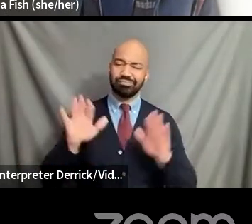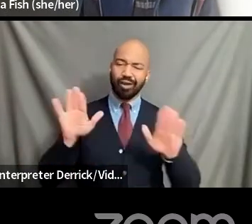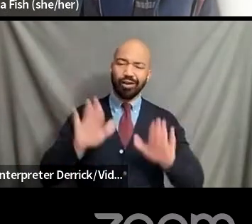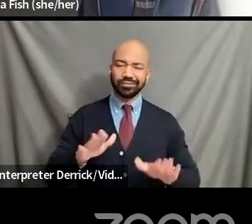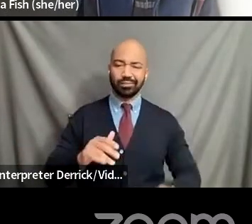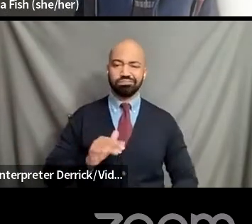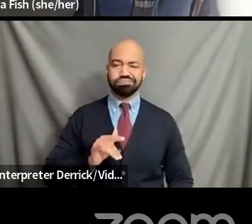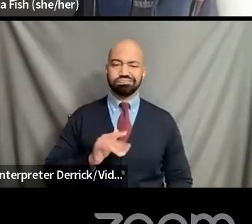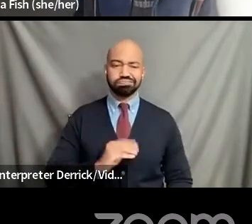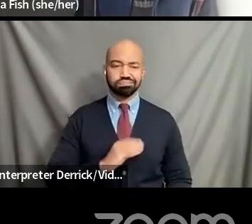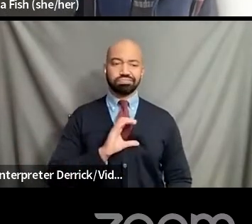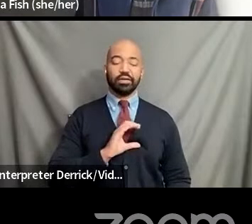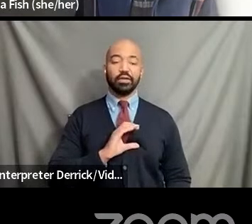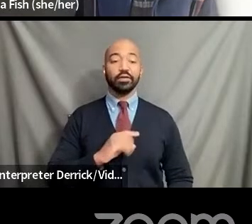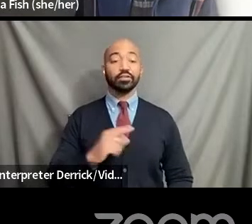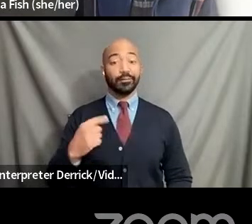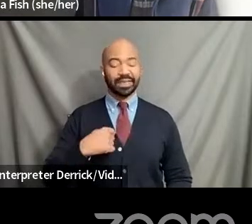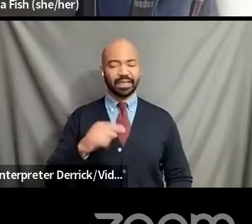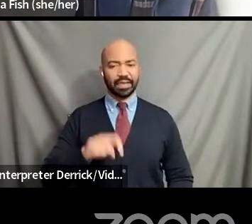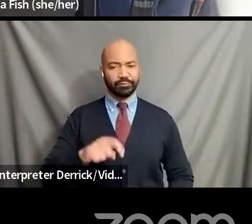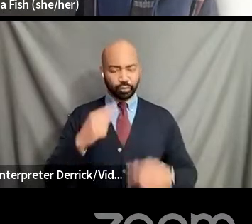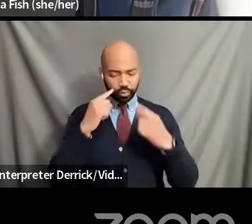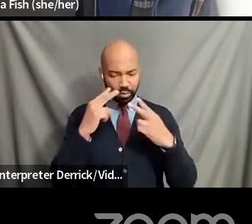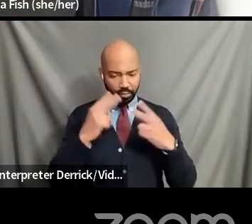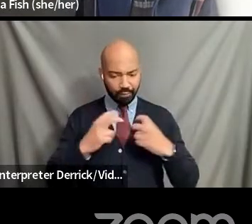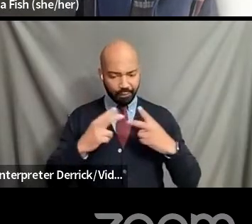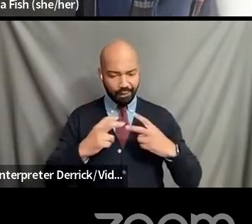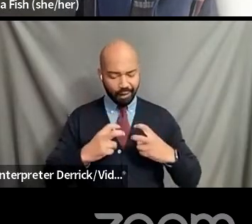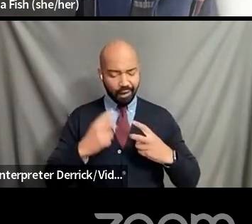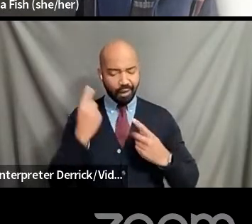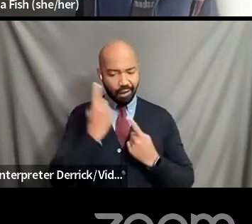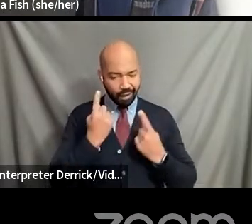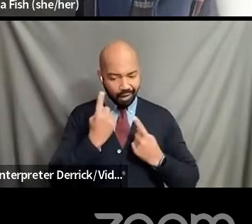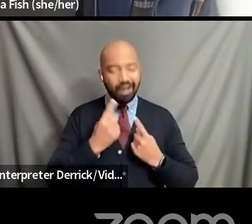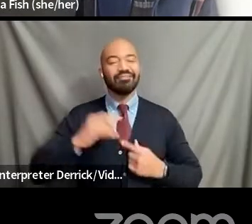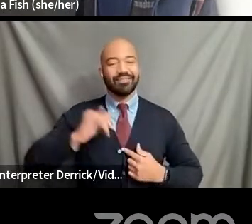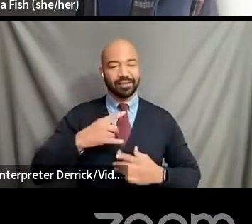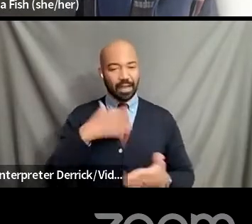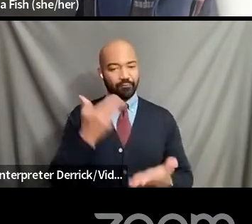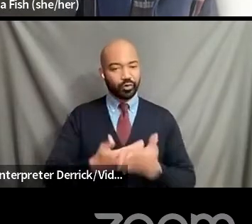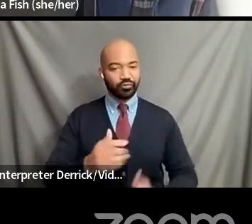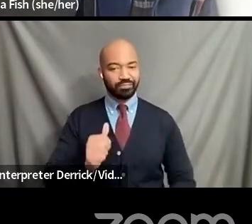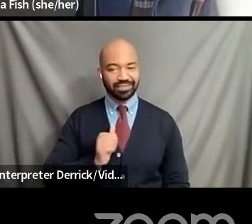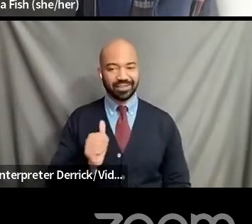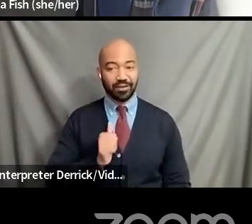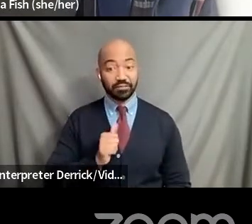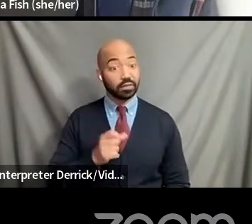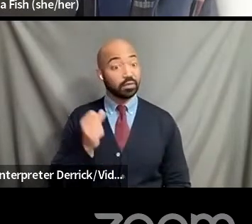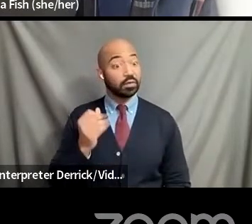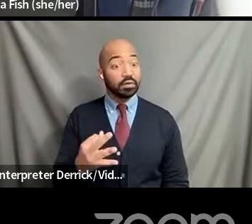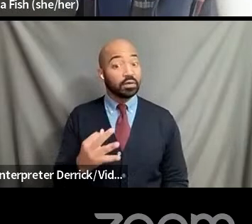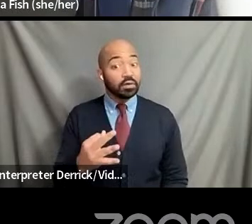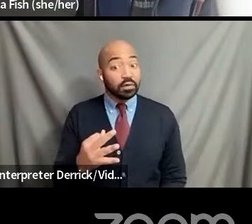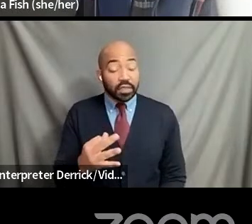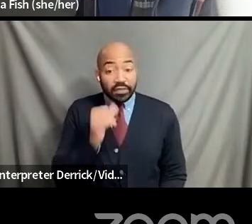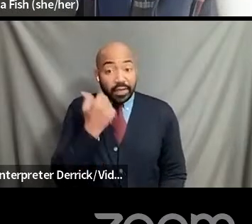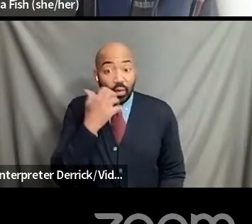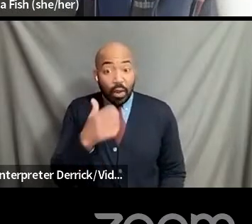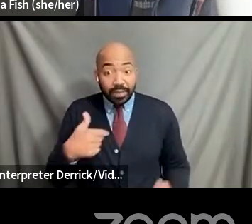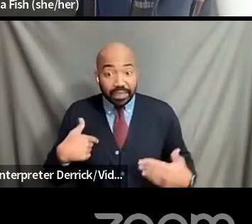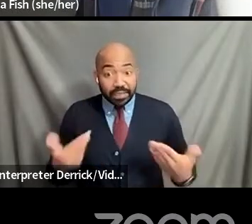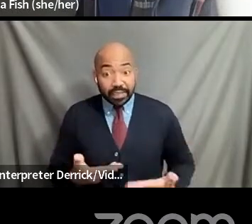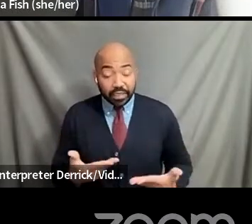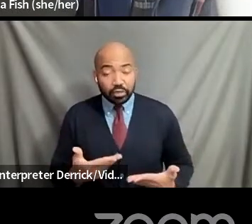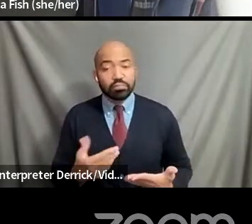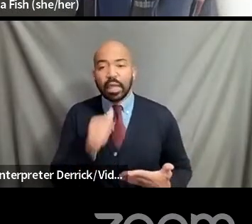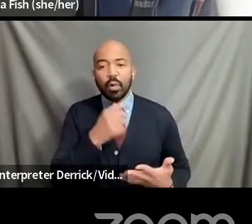just reflecting and knowing you've already proven yourself. If they didn't want you here, they wouldn't have accepted you to the program. They wouldn't have funded you